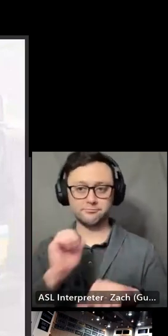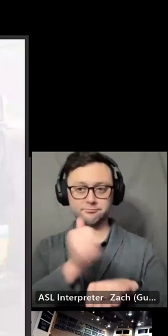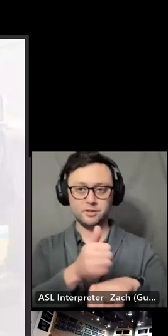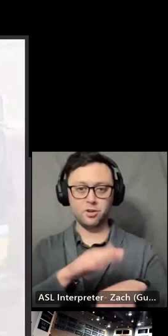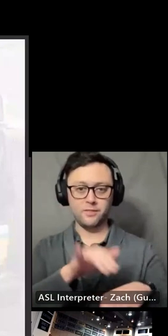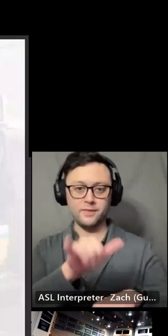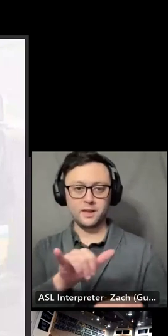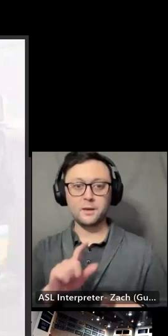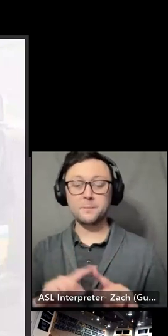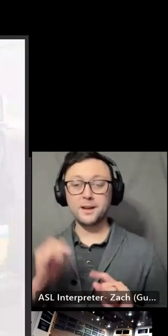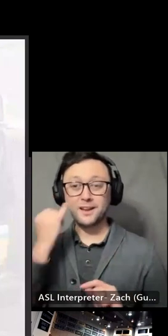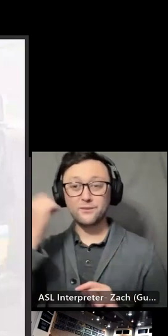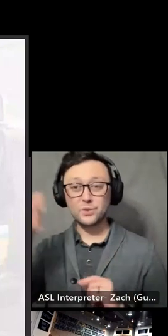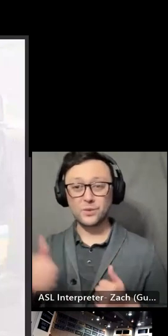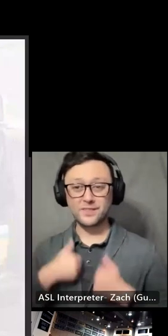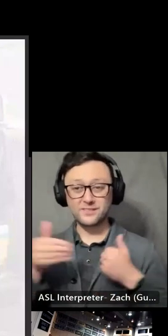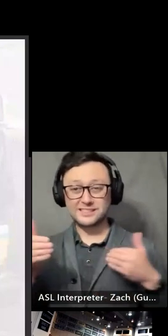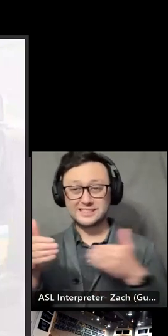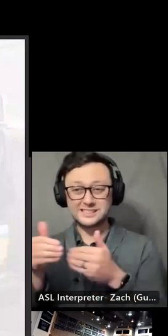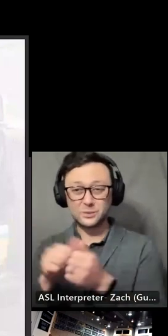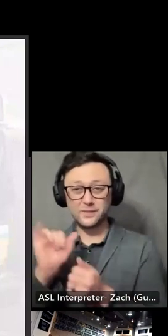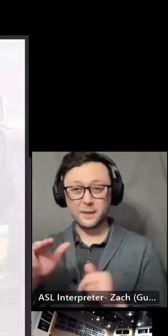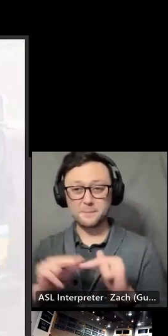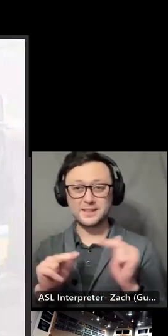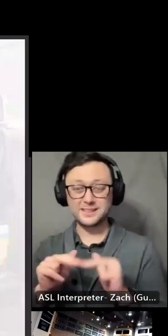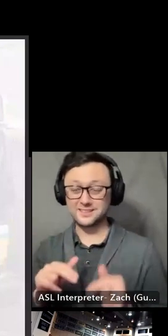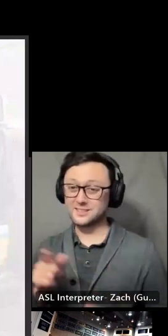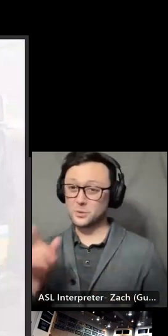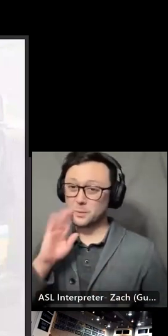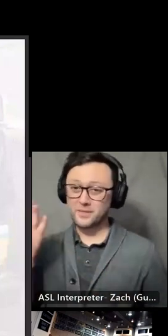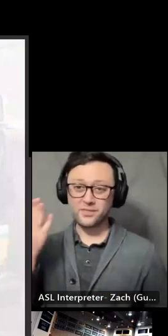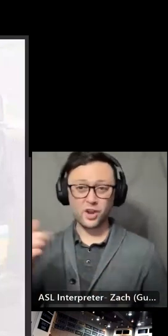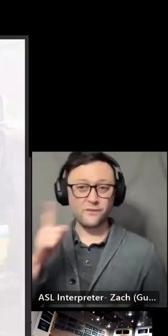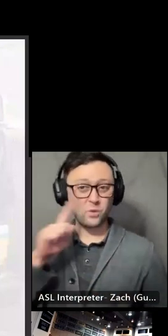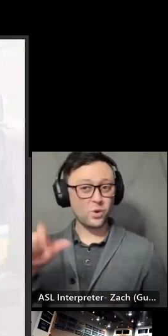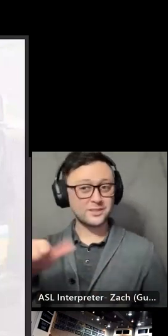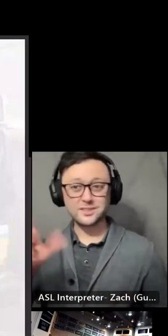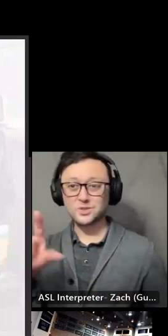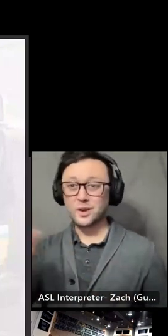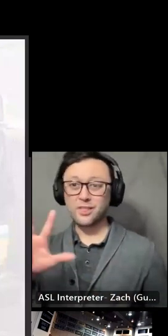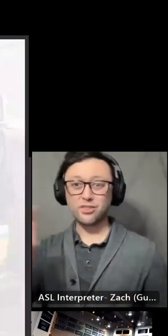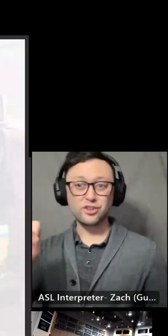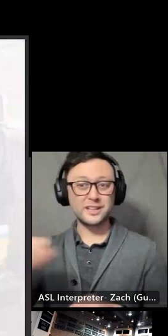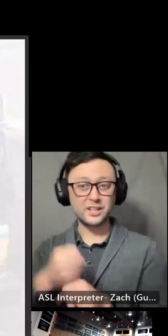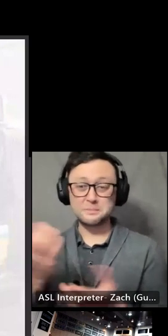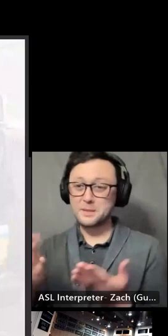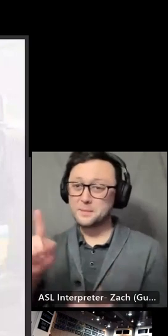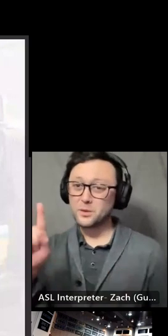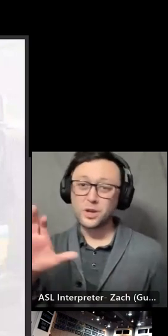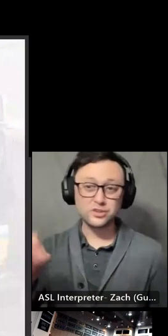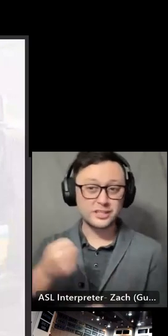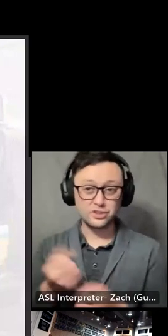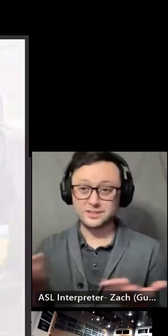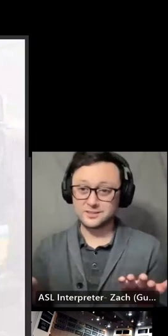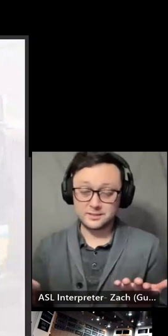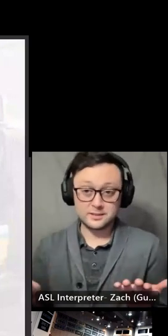that's going to be here for many, many decades. If it's built well, maybe 100 years.